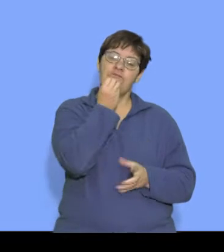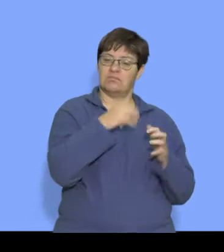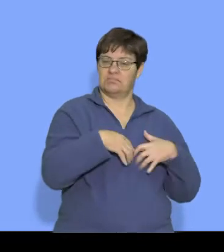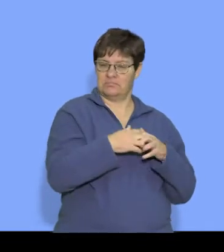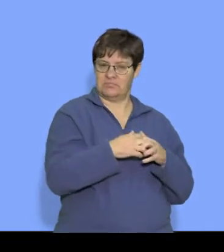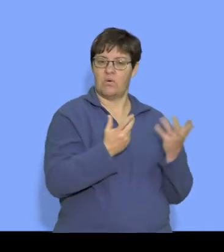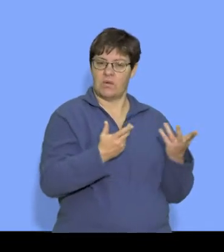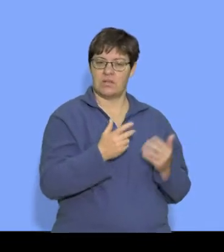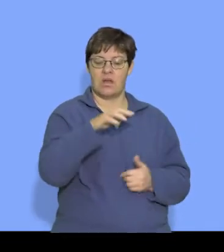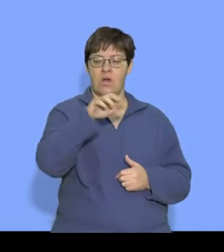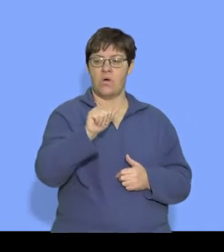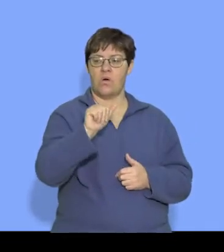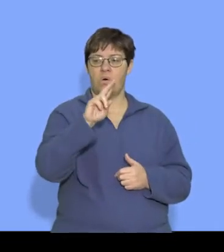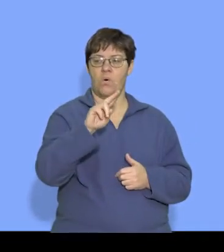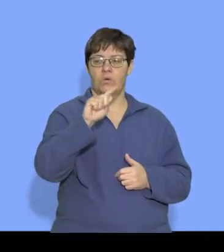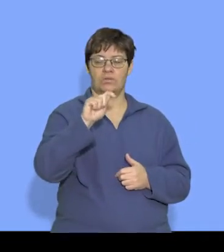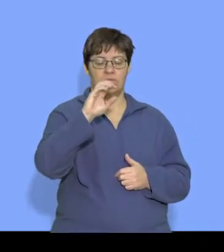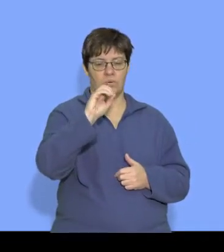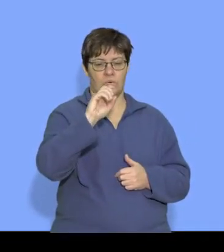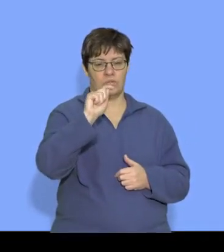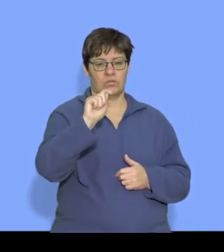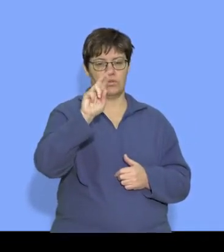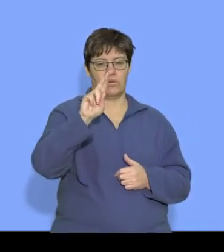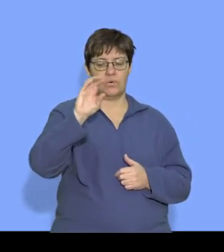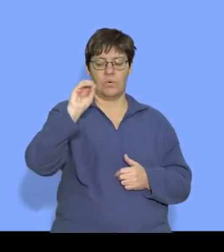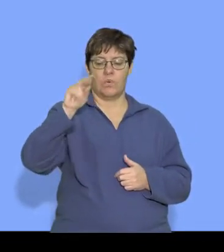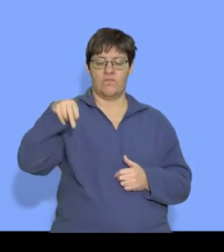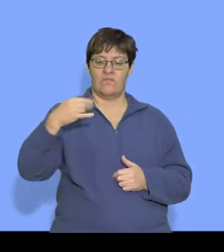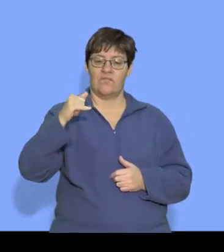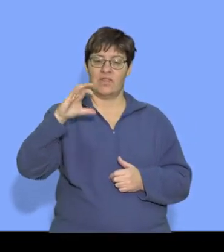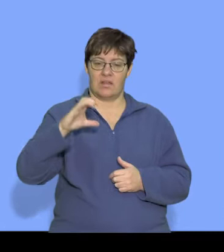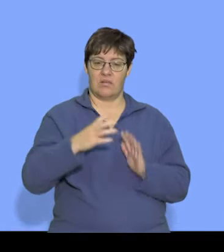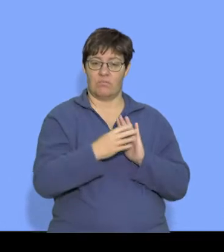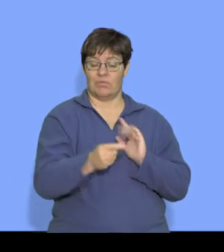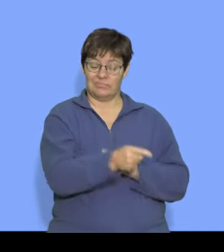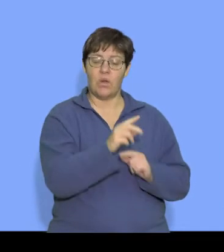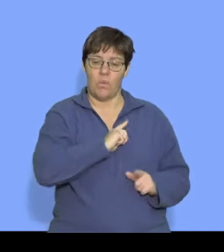nutrition called an autotrophic mode, essentially being able to produce their own food.